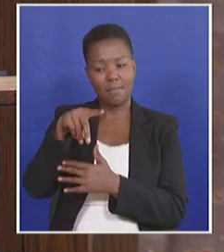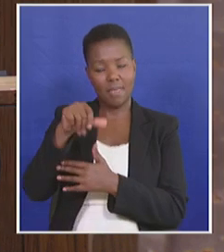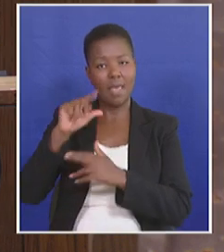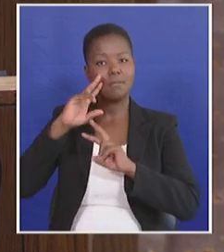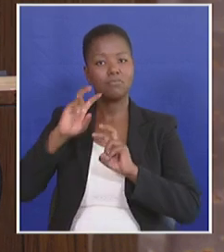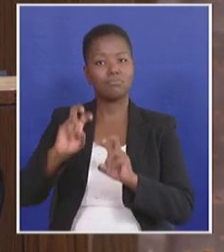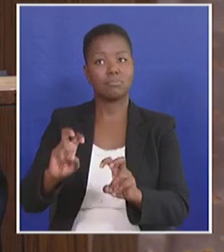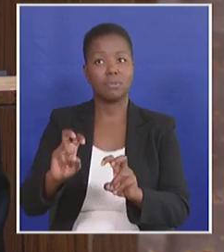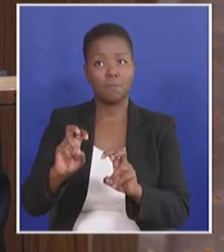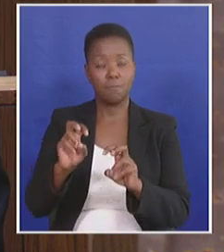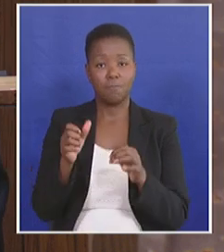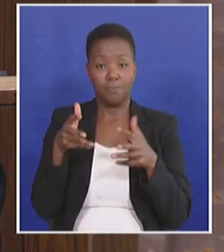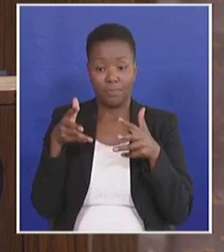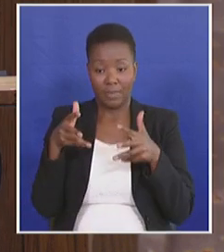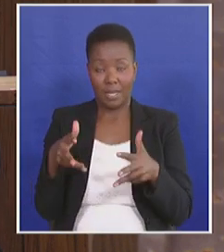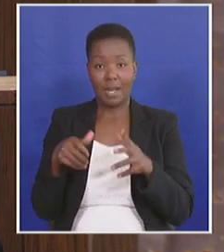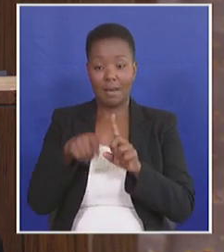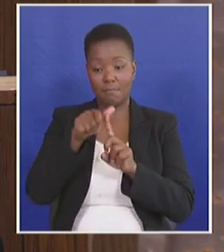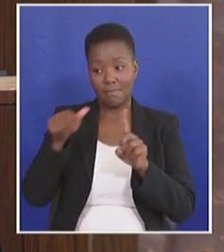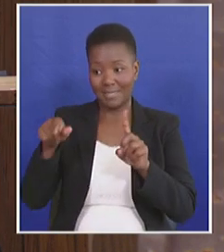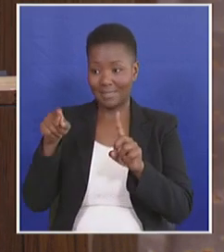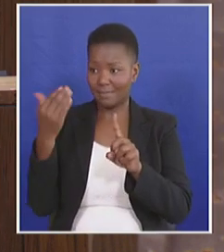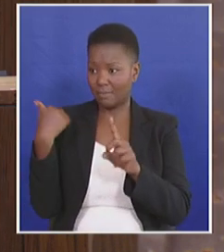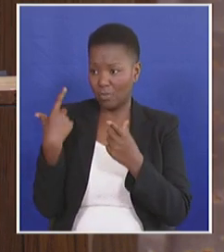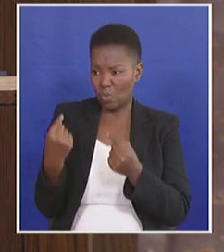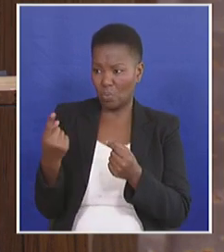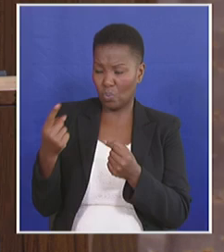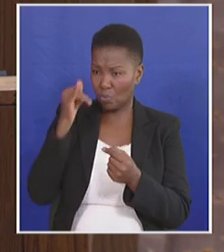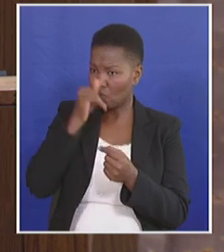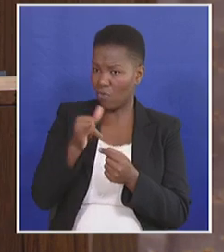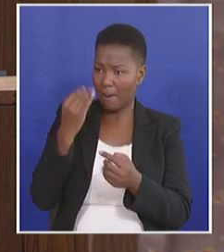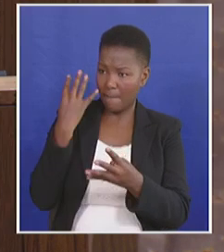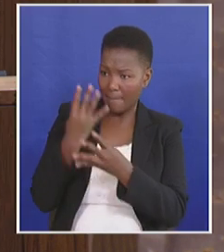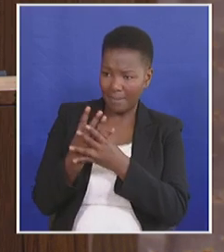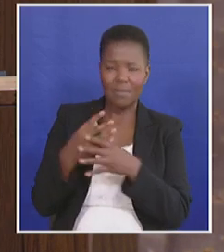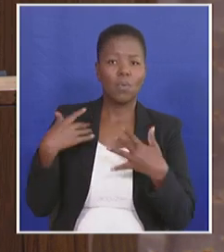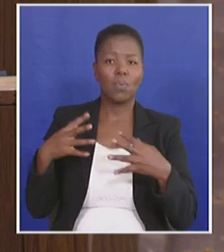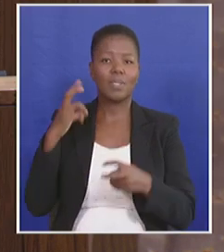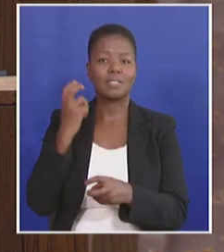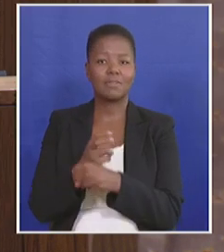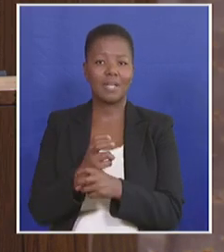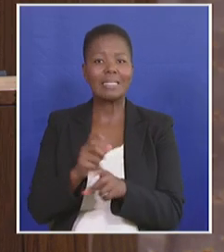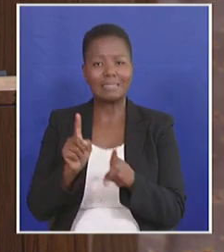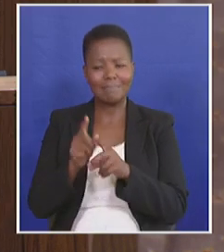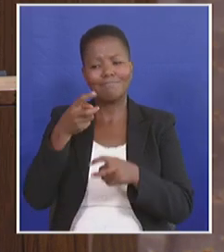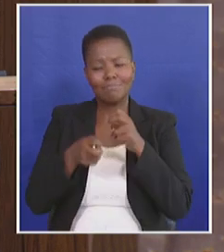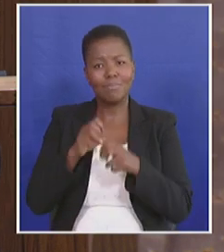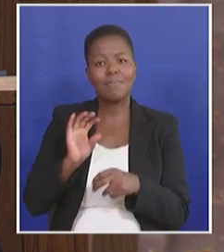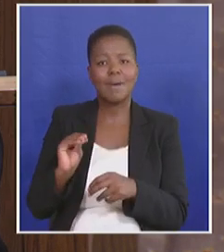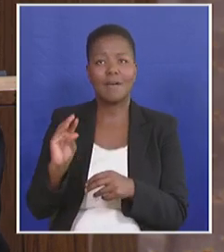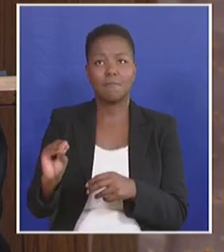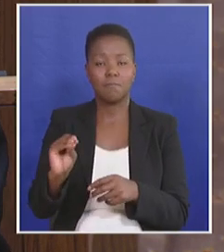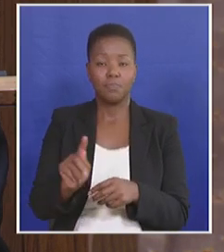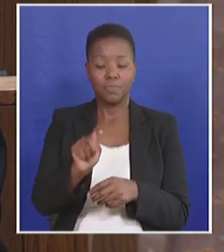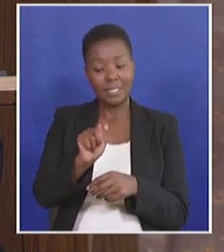Given our history, the successful prosecution of these cases is difficult and fraught with challenges. The TRC Act, for example, specifically